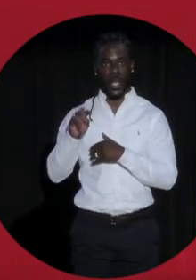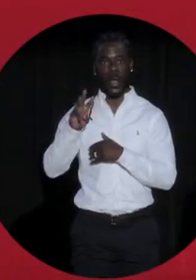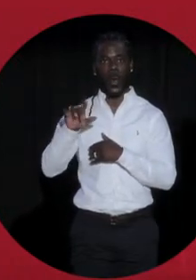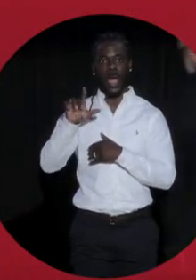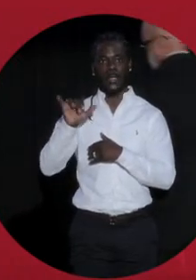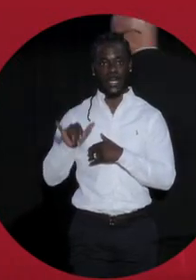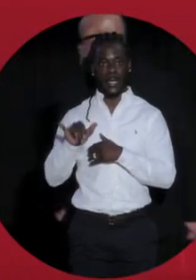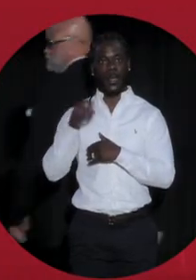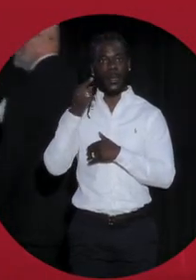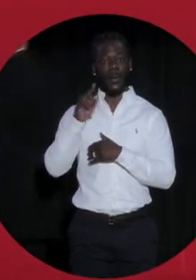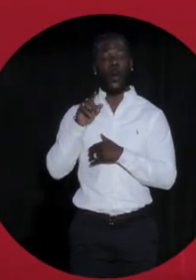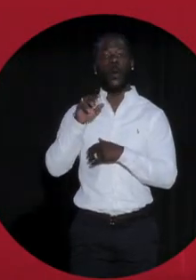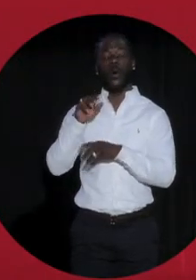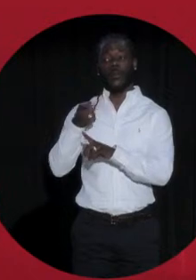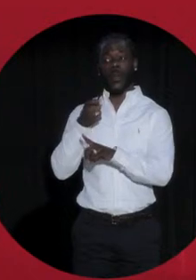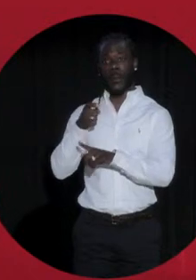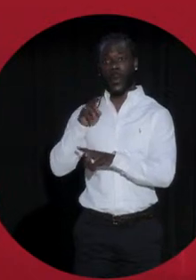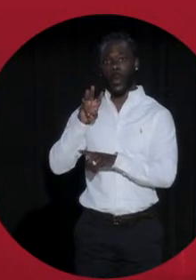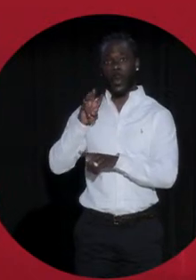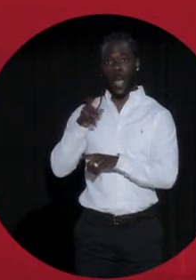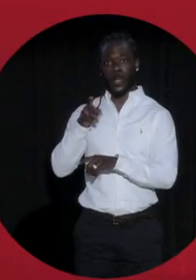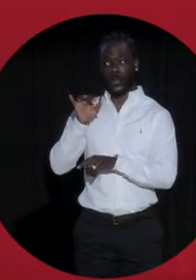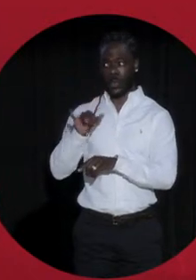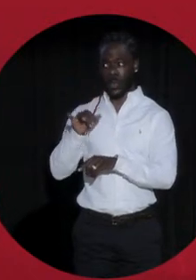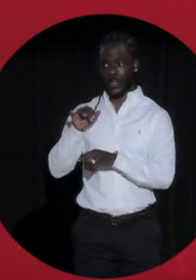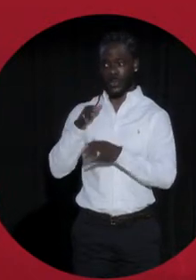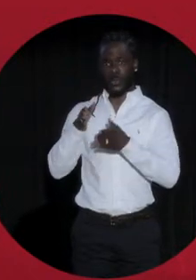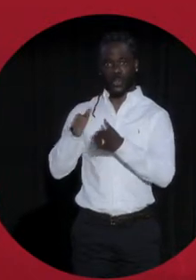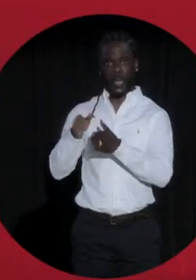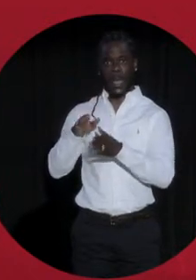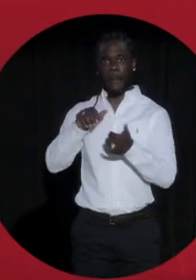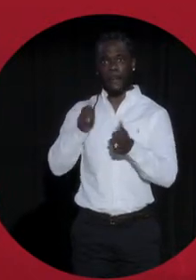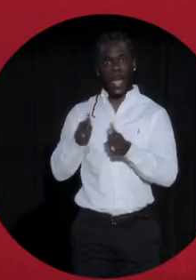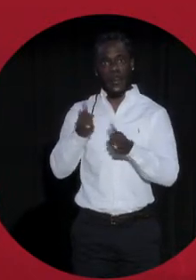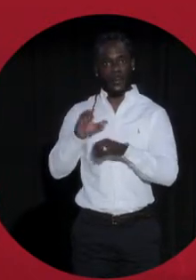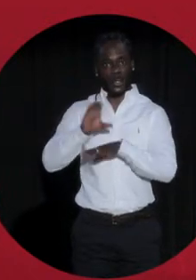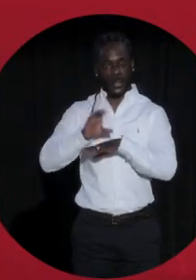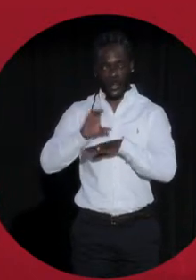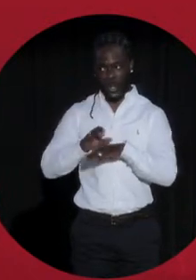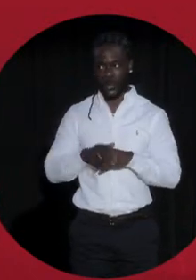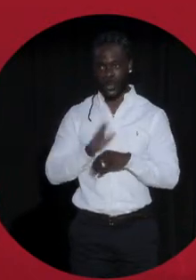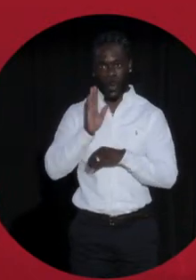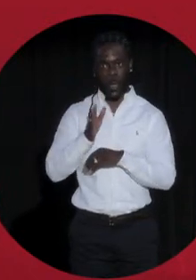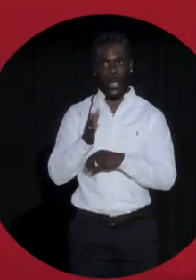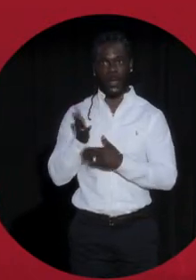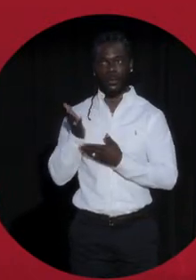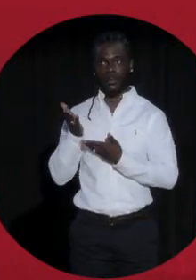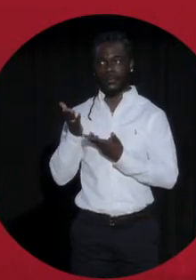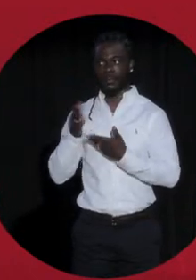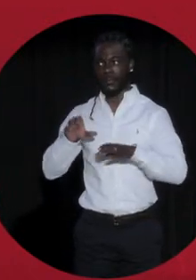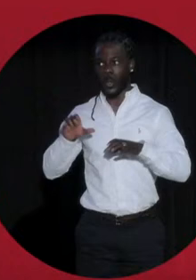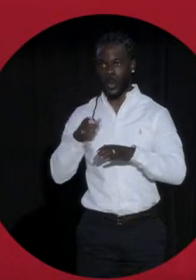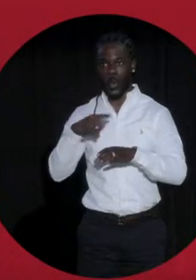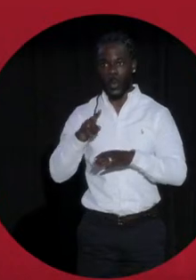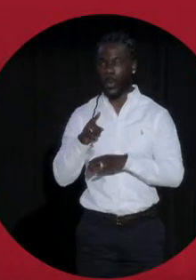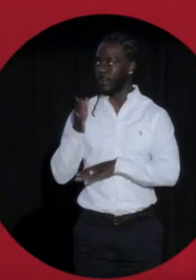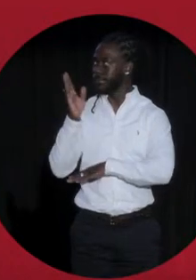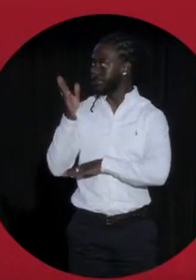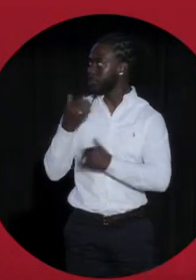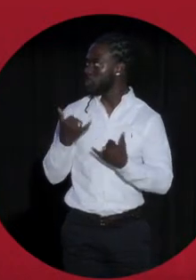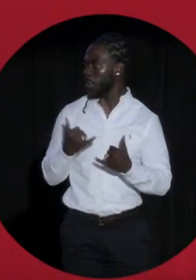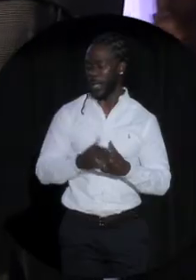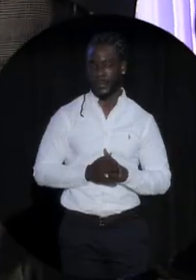Street Baptist Church in Alexandria, Virginia, who will deliver the invocation. Reverend Dr.